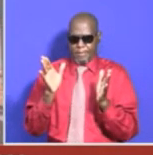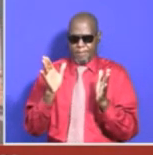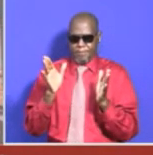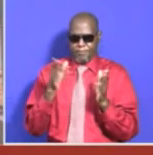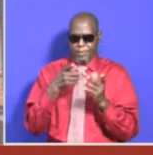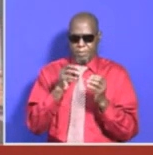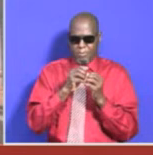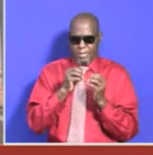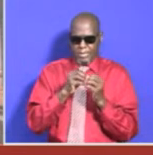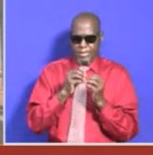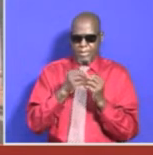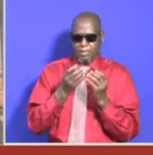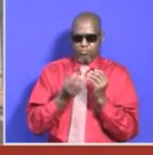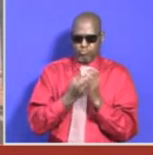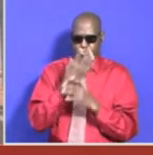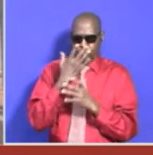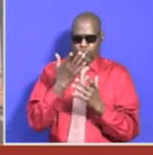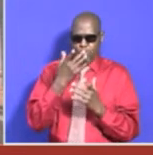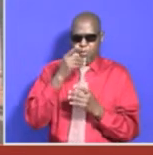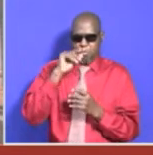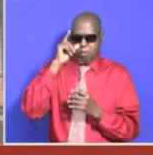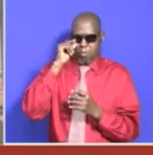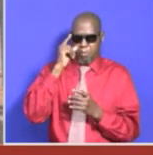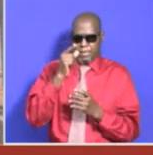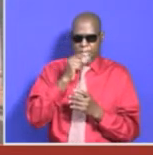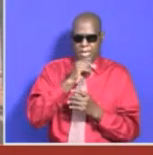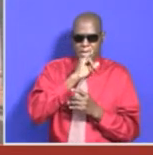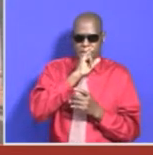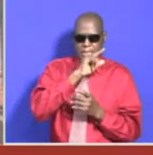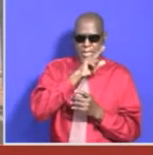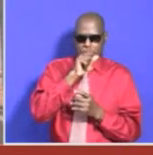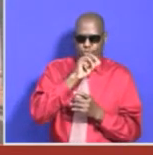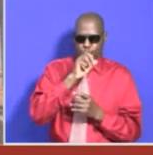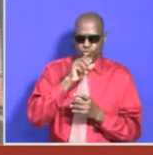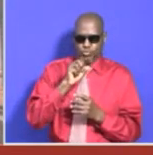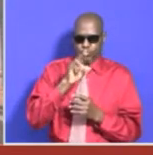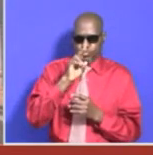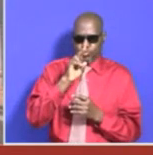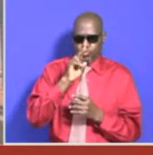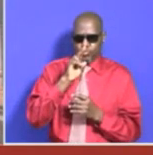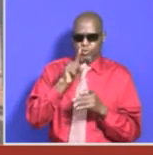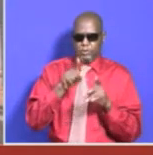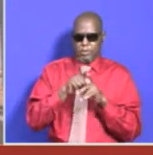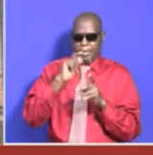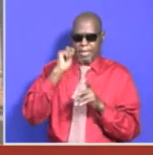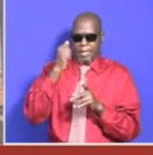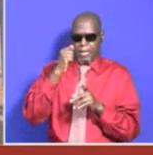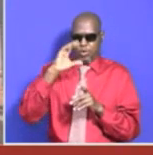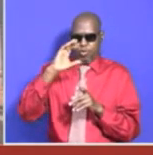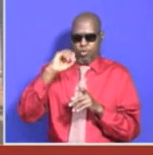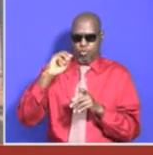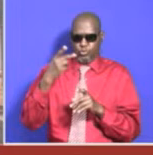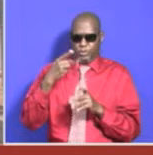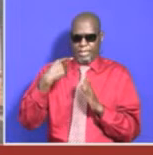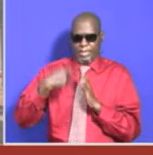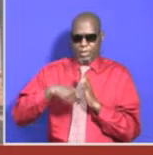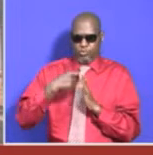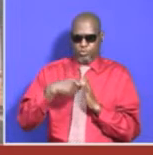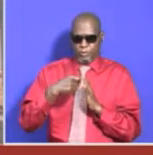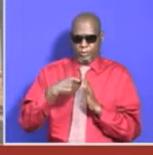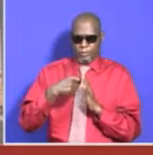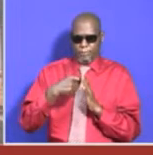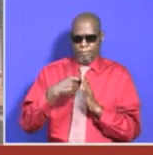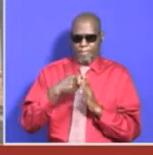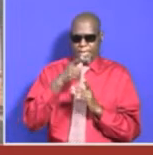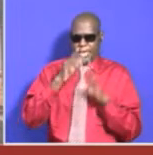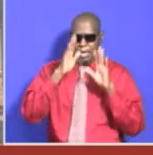at Mombasa Road premises of Isuzu East authorized dealer Kenya Coach Industries KCI. The Eyes on the Road campaign is part